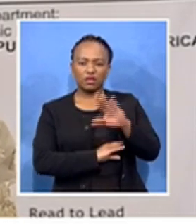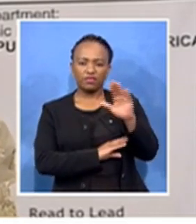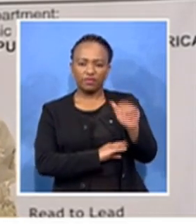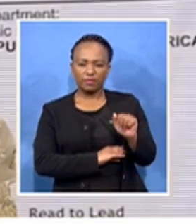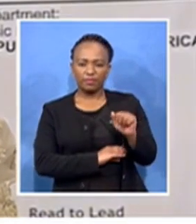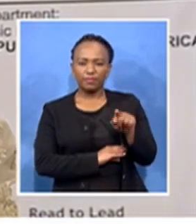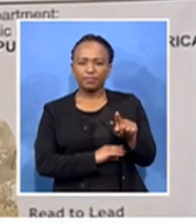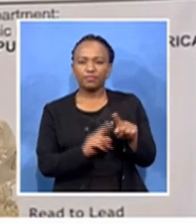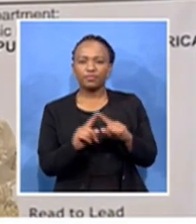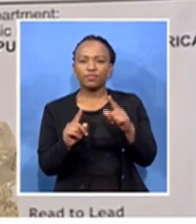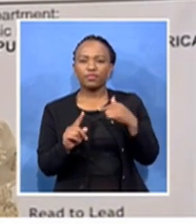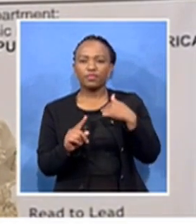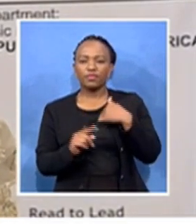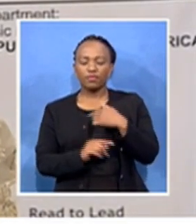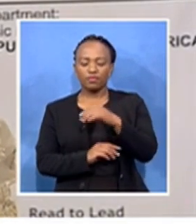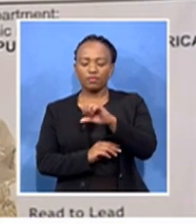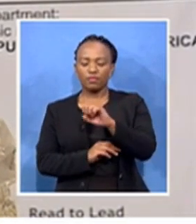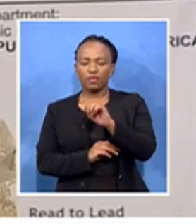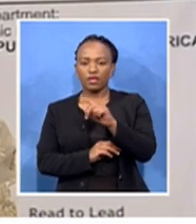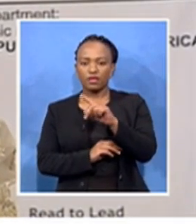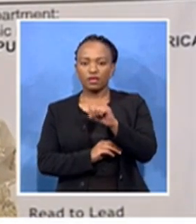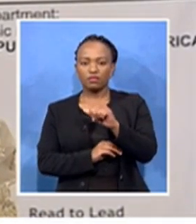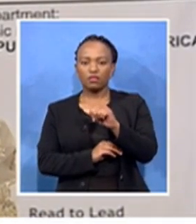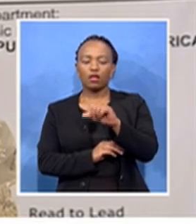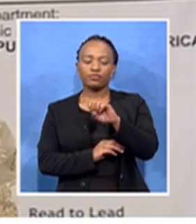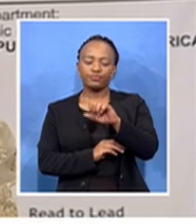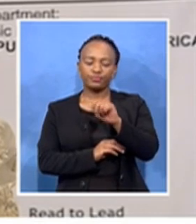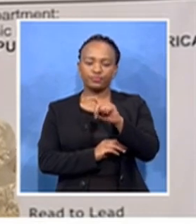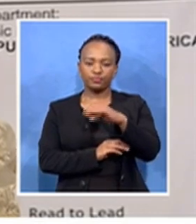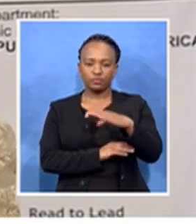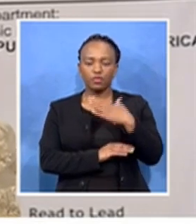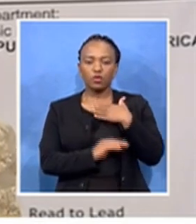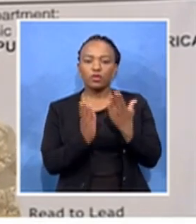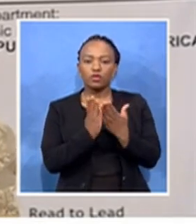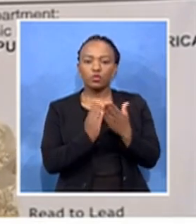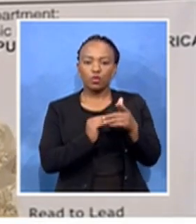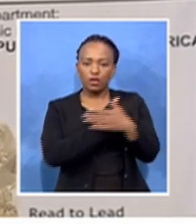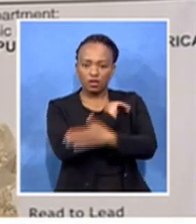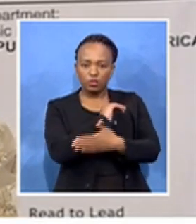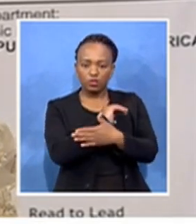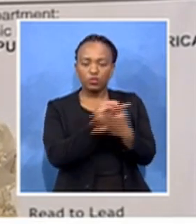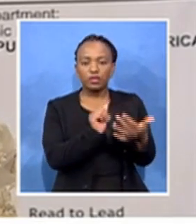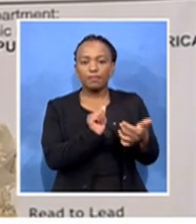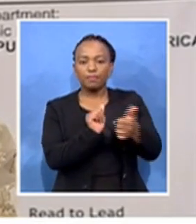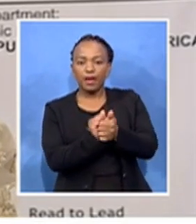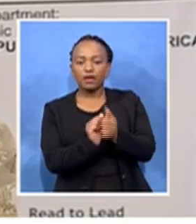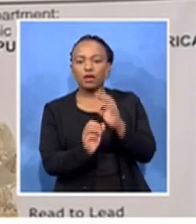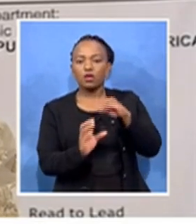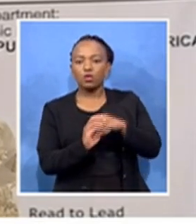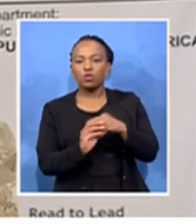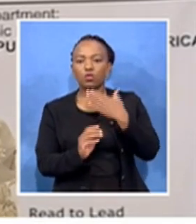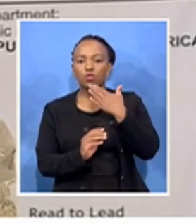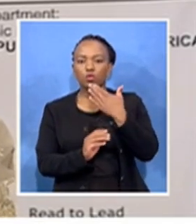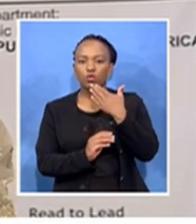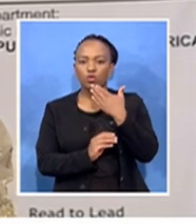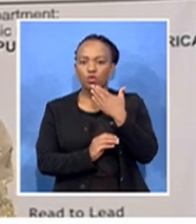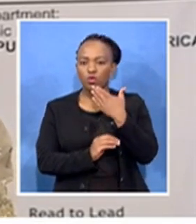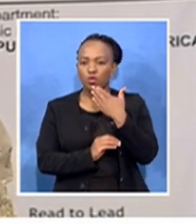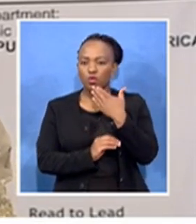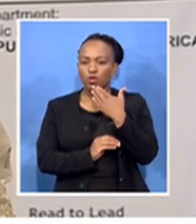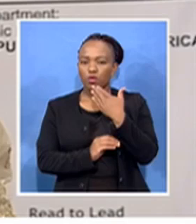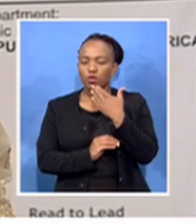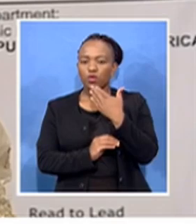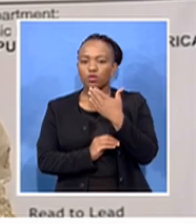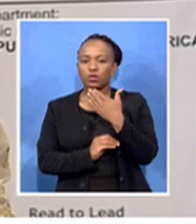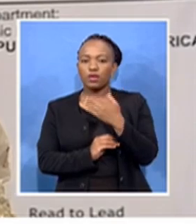in several schools in the country. Our partners include giants such as Google, your Teen Geeks,